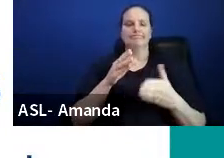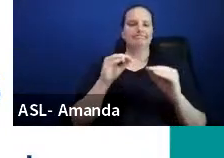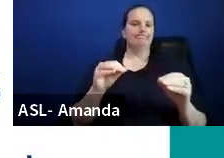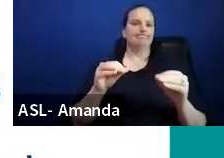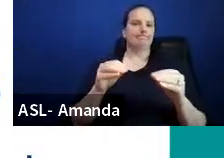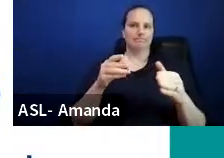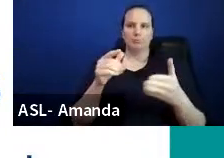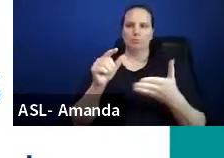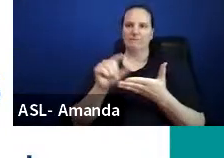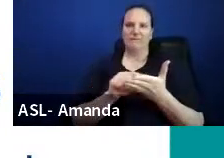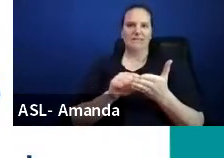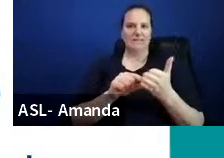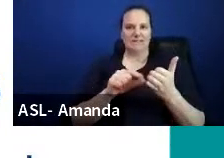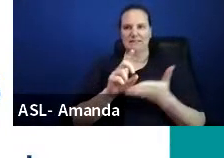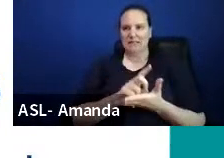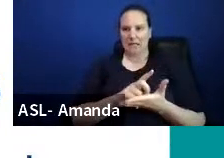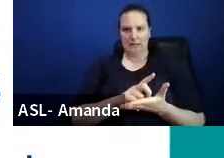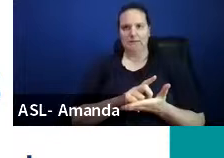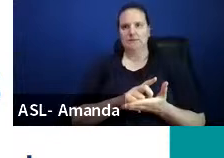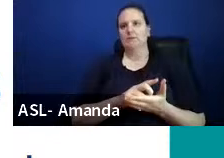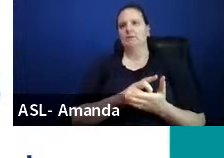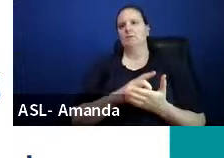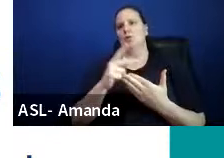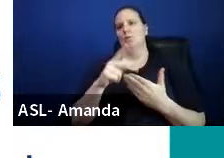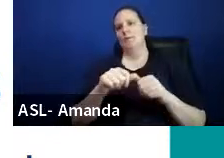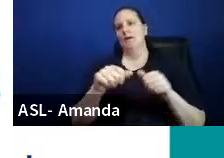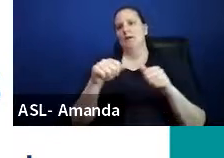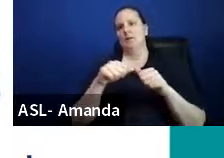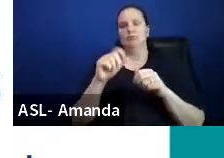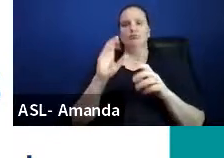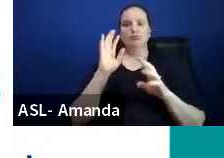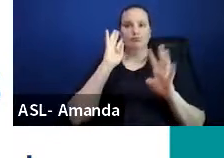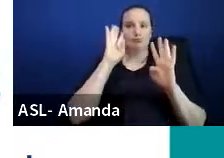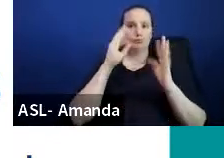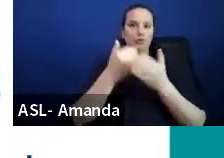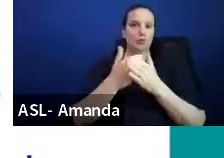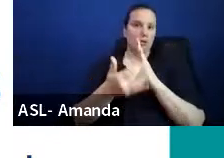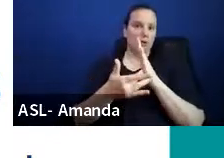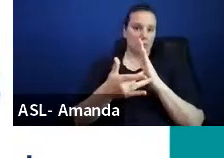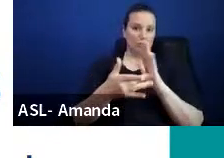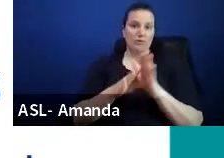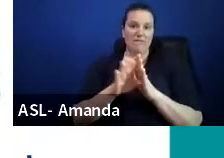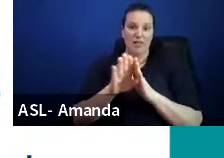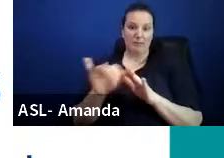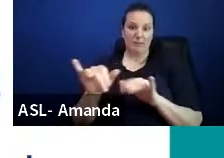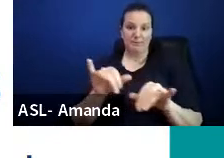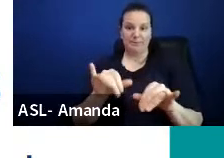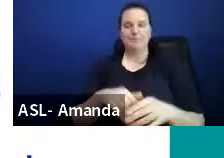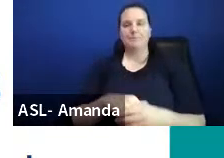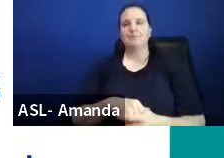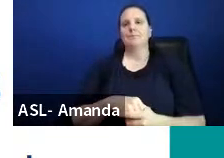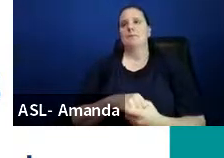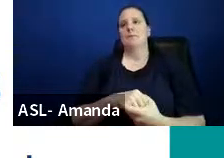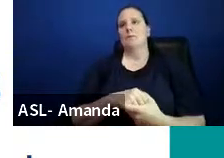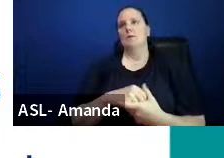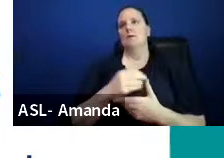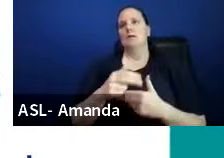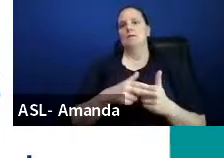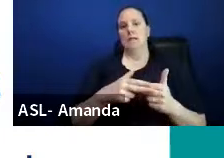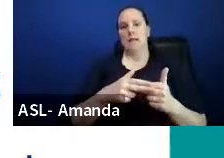in the program area and incorporate new technology as it is developed. Next slide, please.